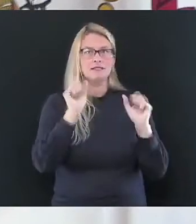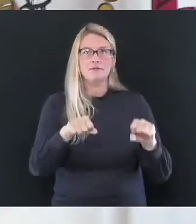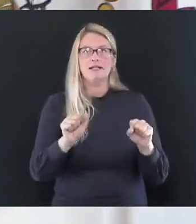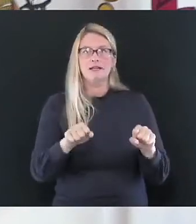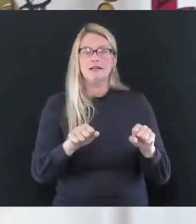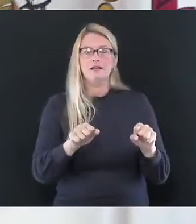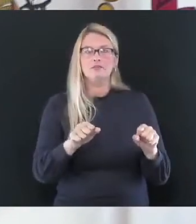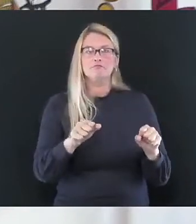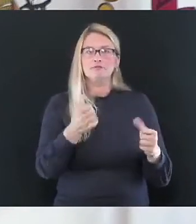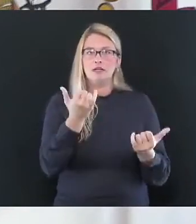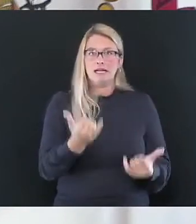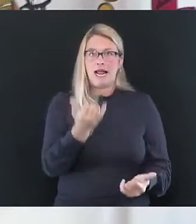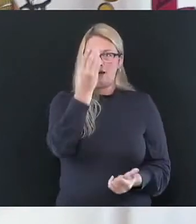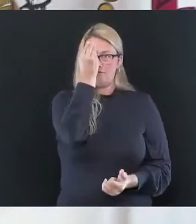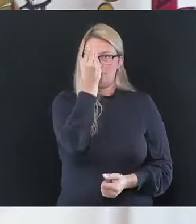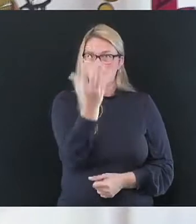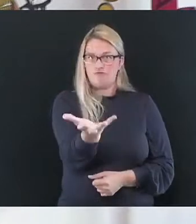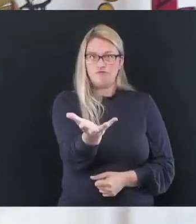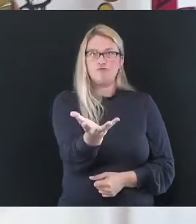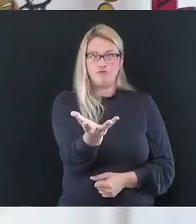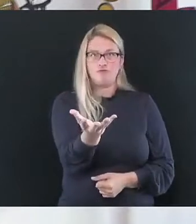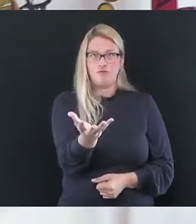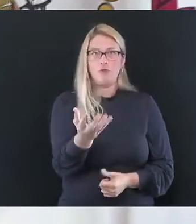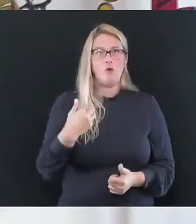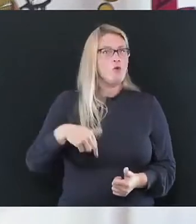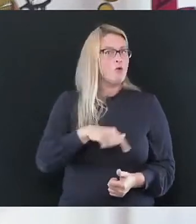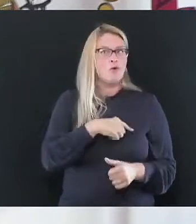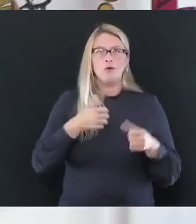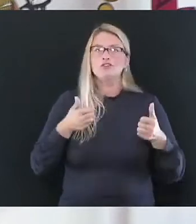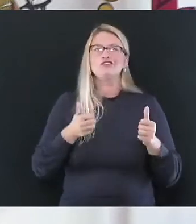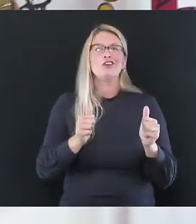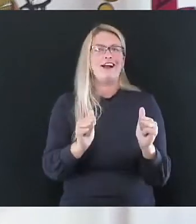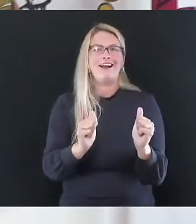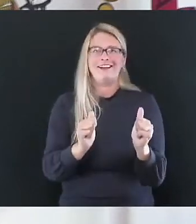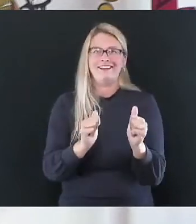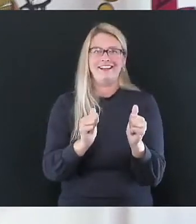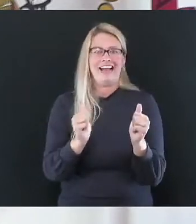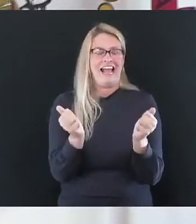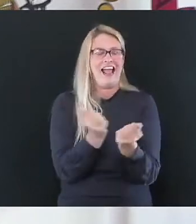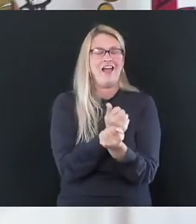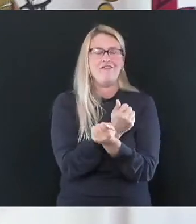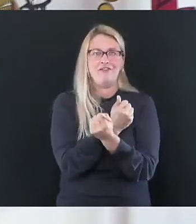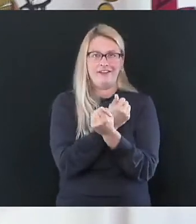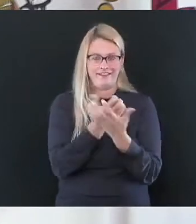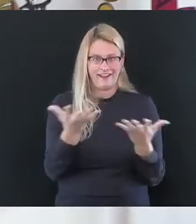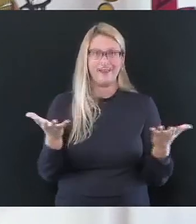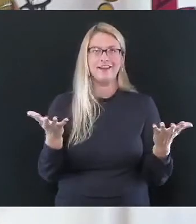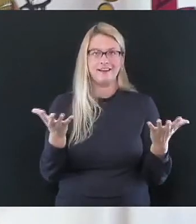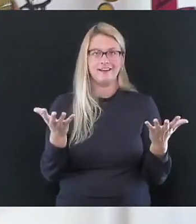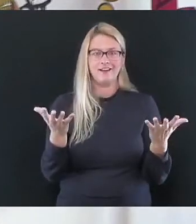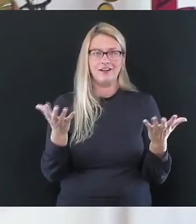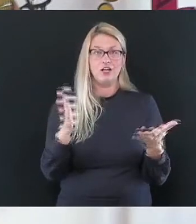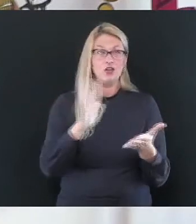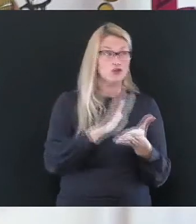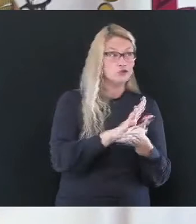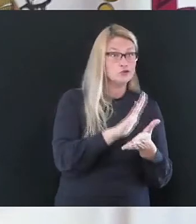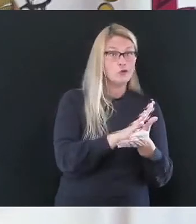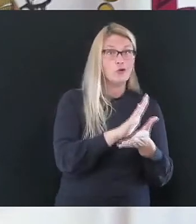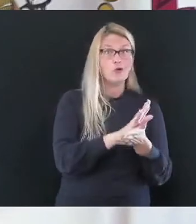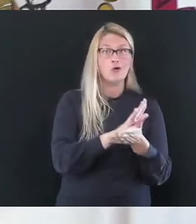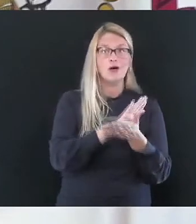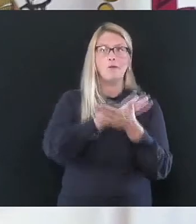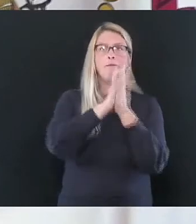We're telling you first and foremost that we're trying with all in us to make the school the